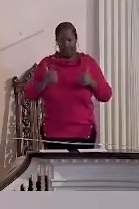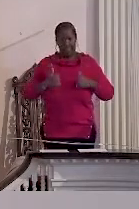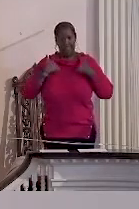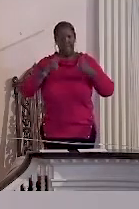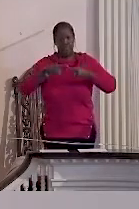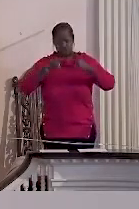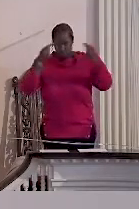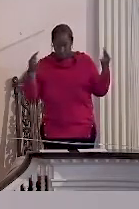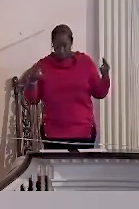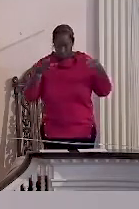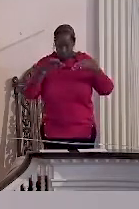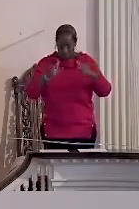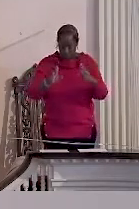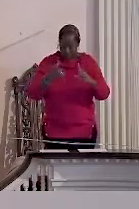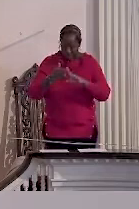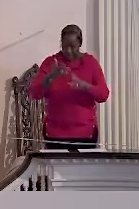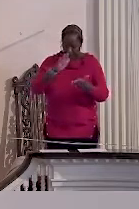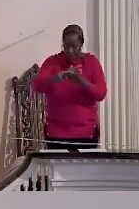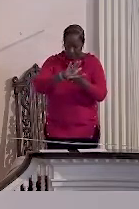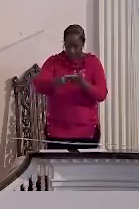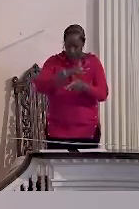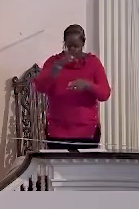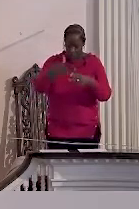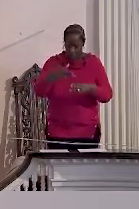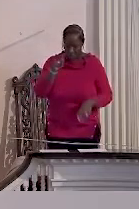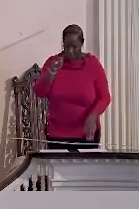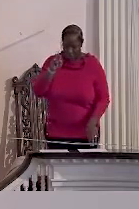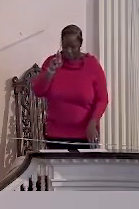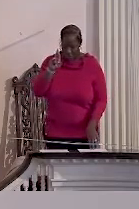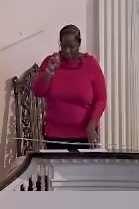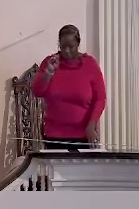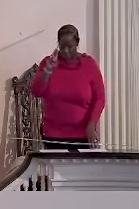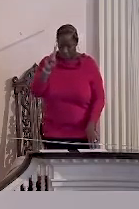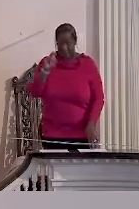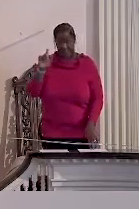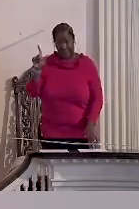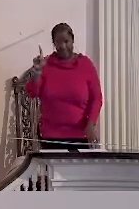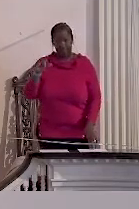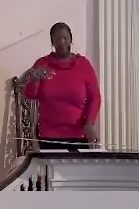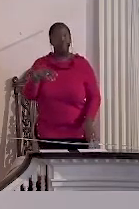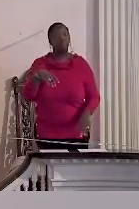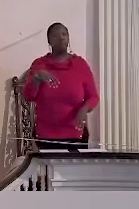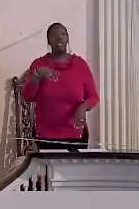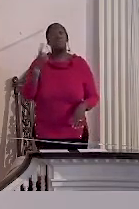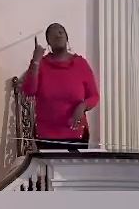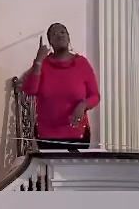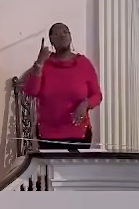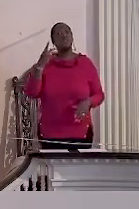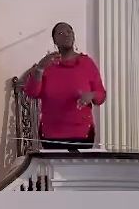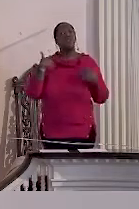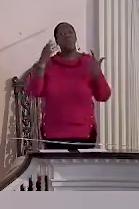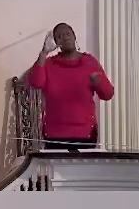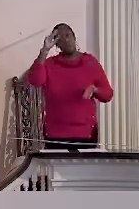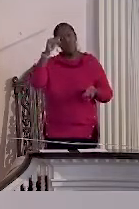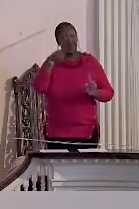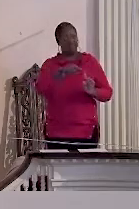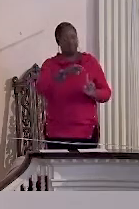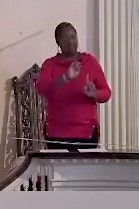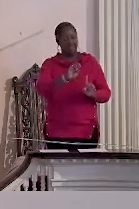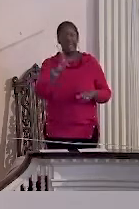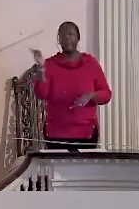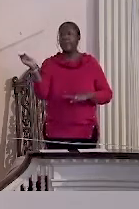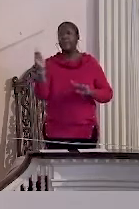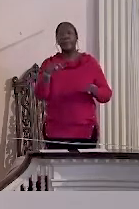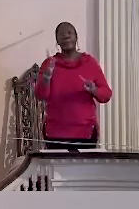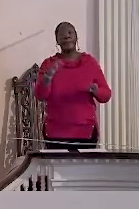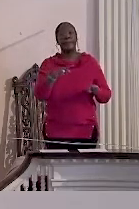School and in front of a community garden. There was a young boy who used to come to school alone